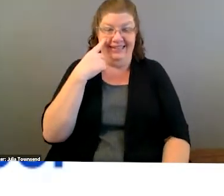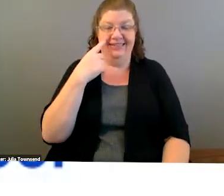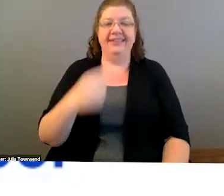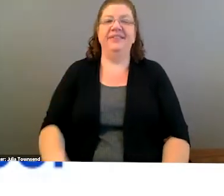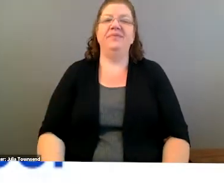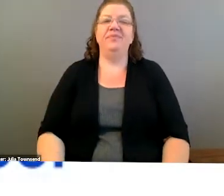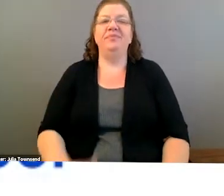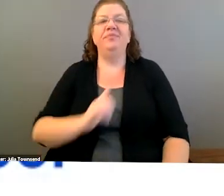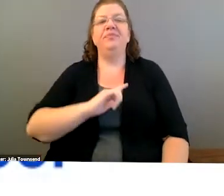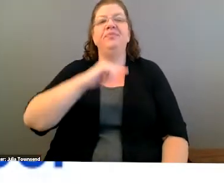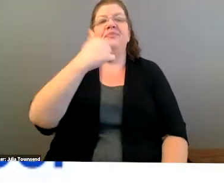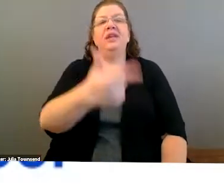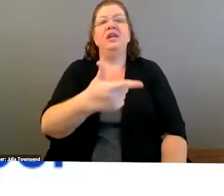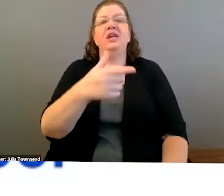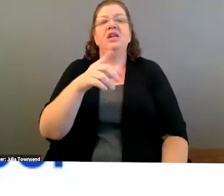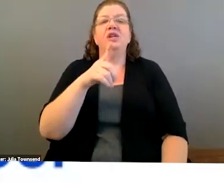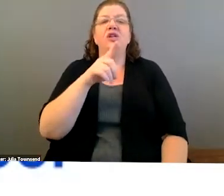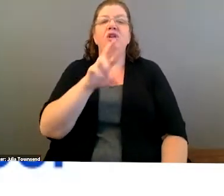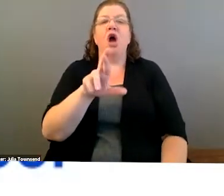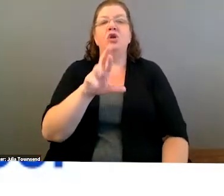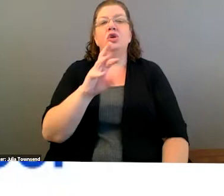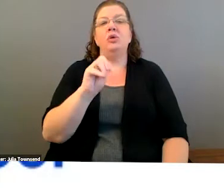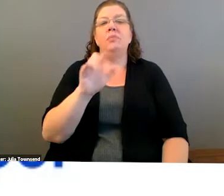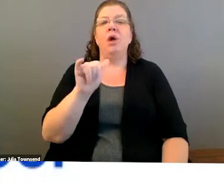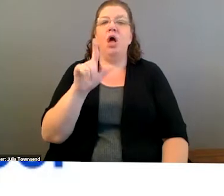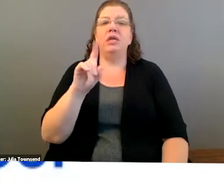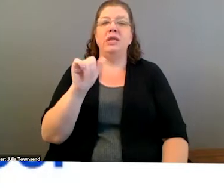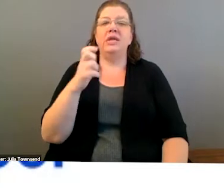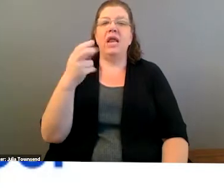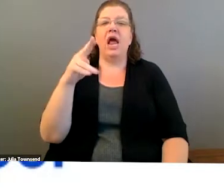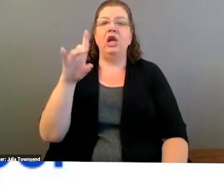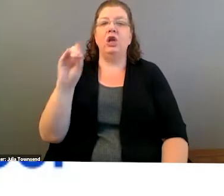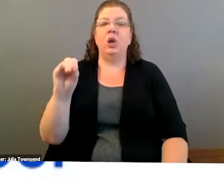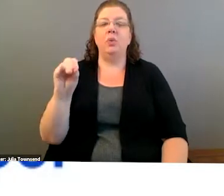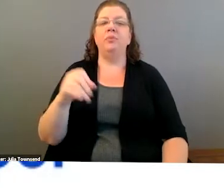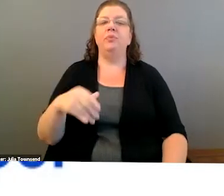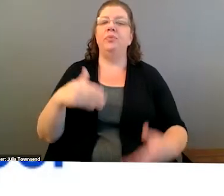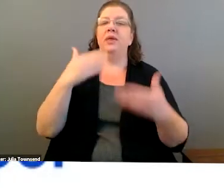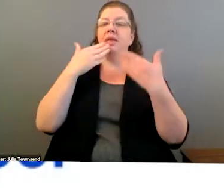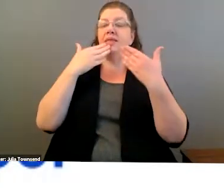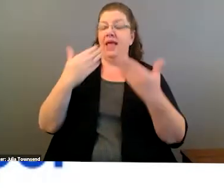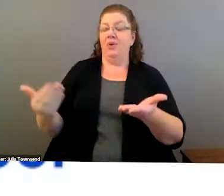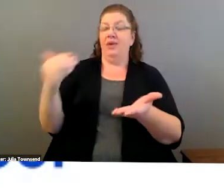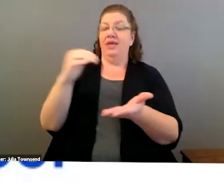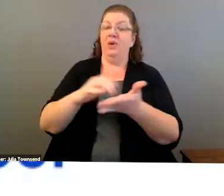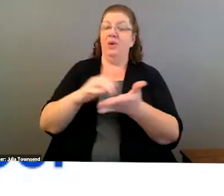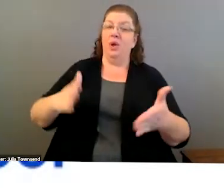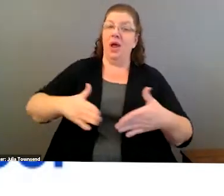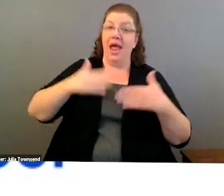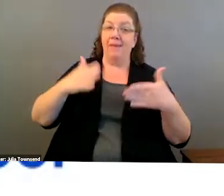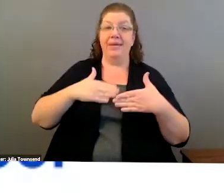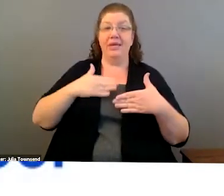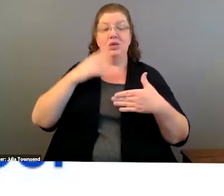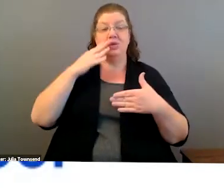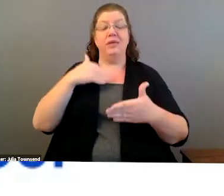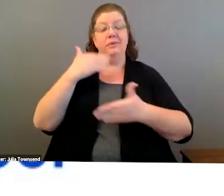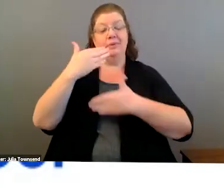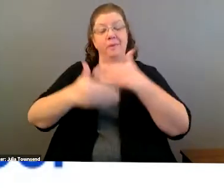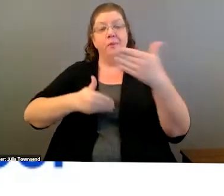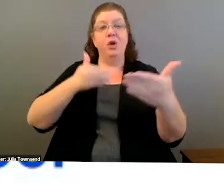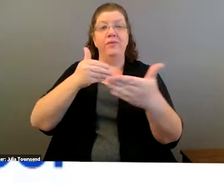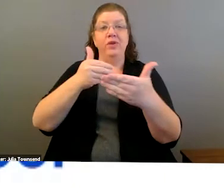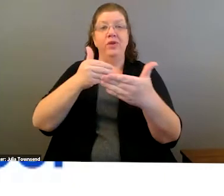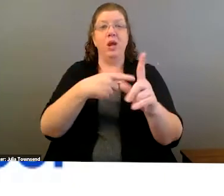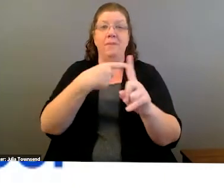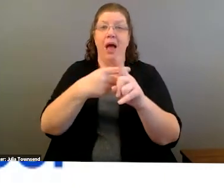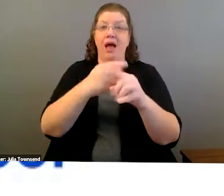So I'll turn it over to Dr. Maldonado. Thank you. And we again are happy to be moving towards the